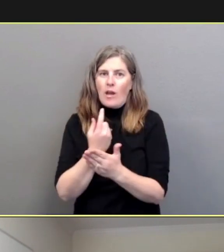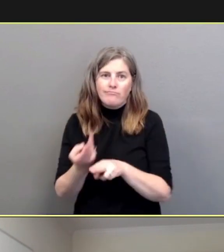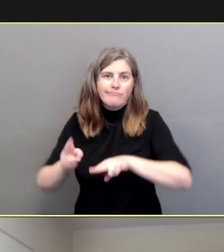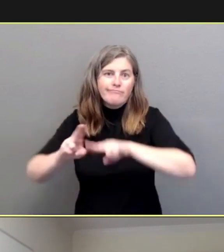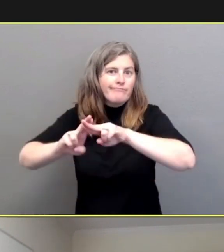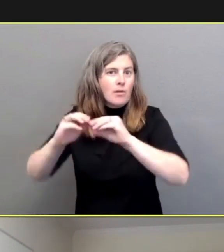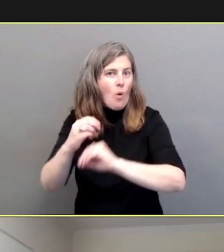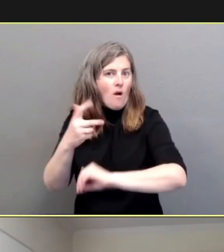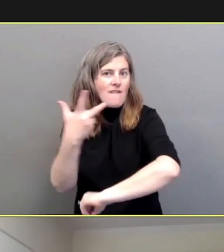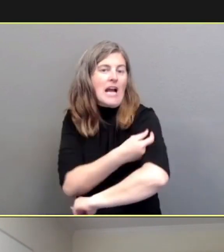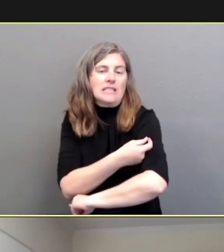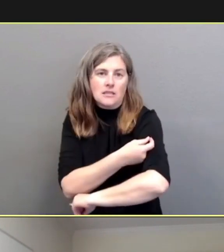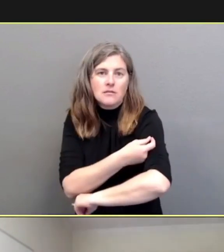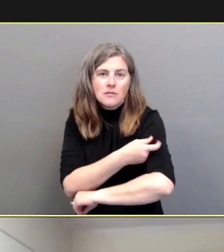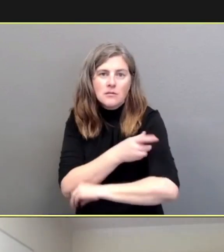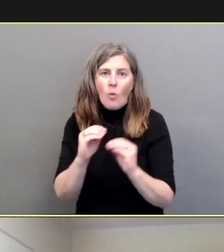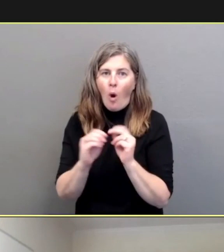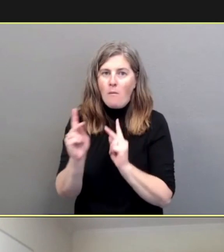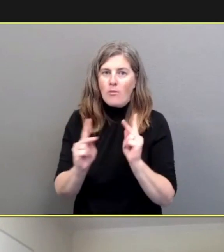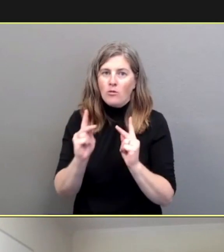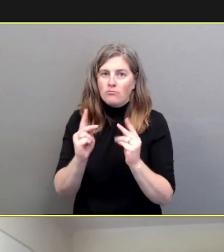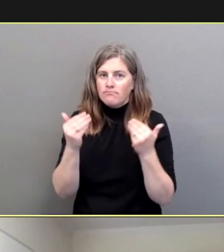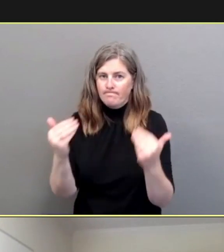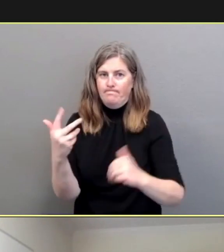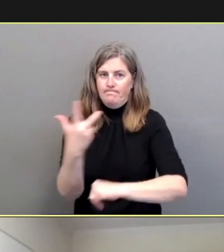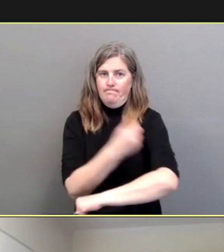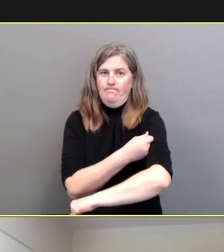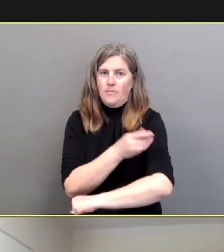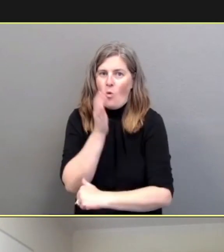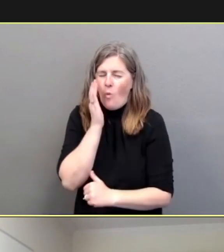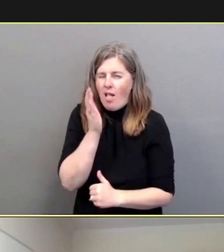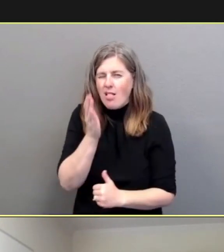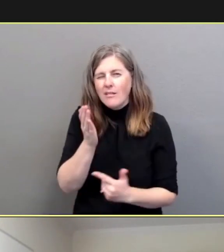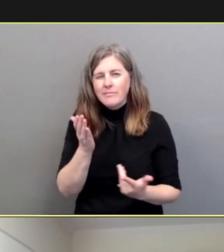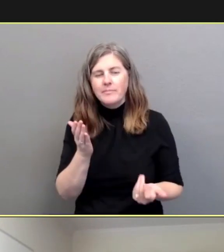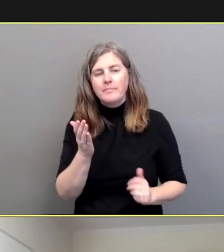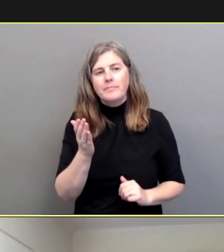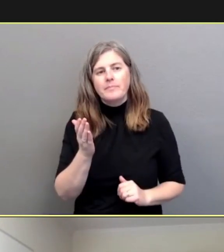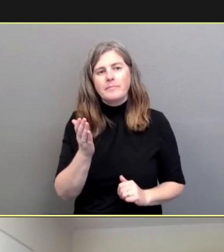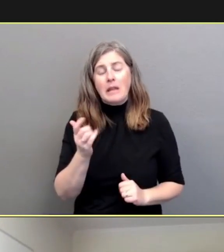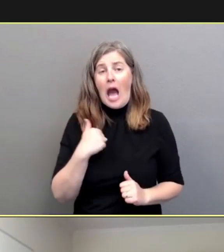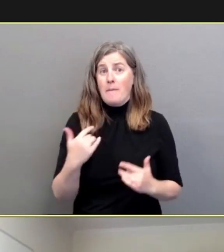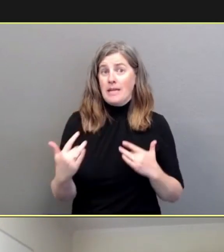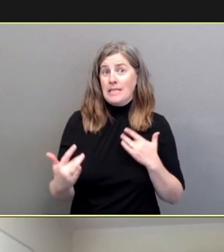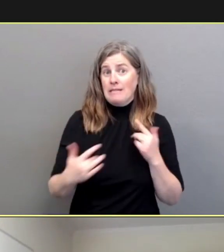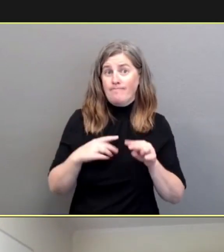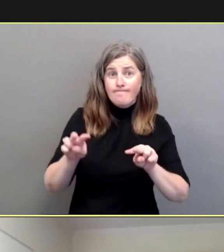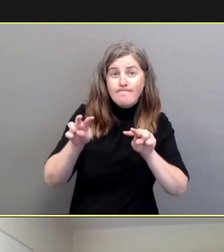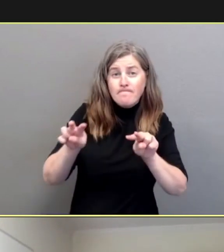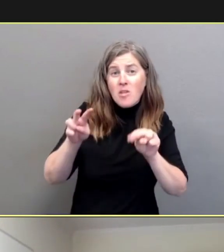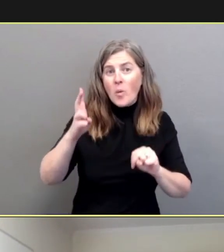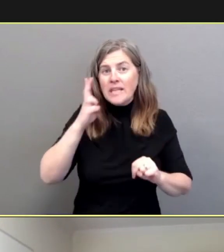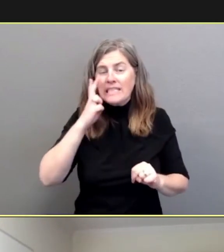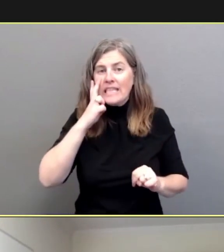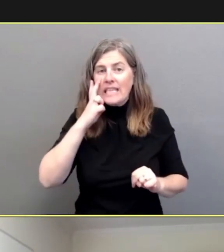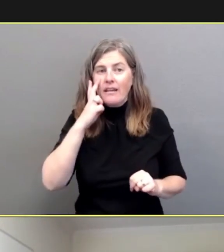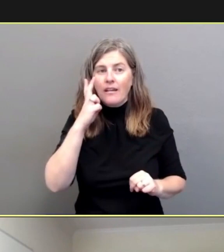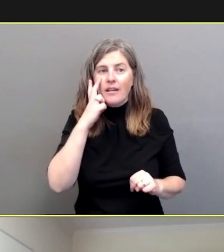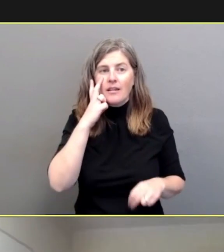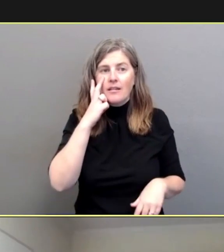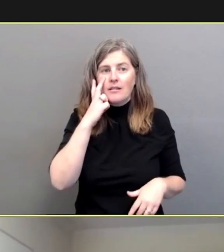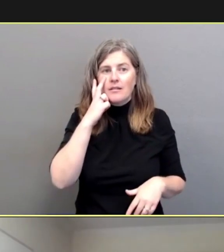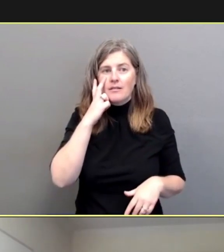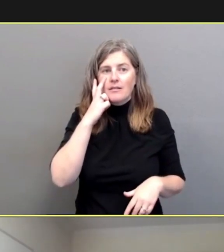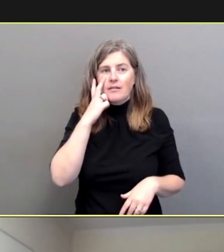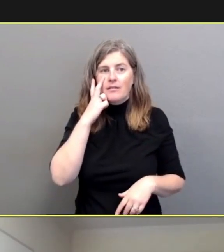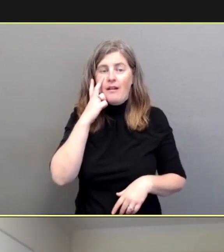a significantly greater number of our population. I'm excited that we keep seeing the